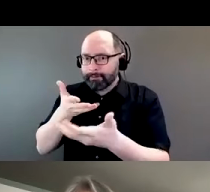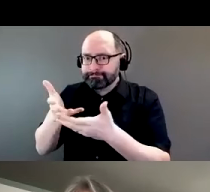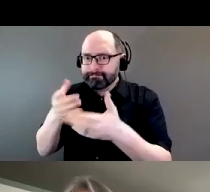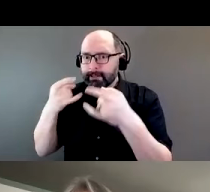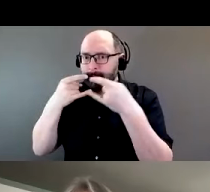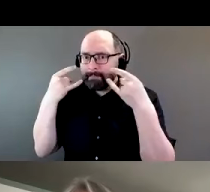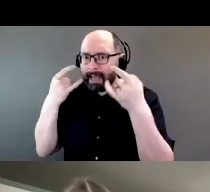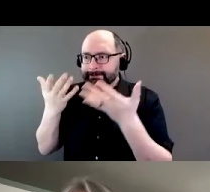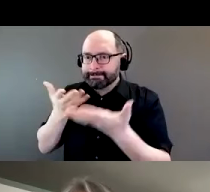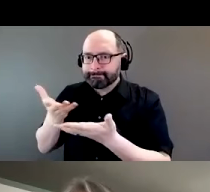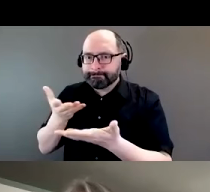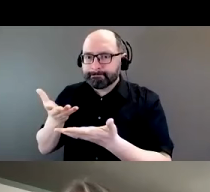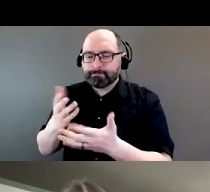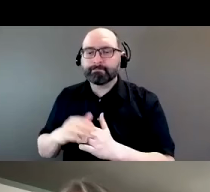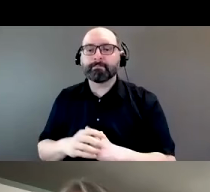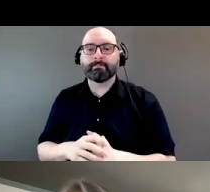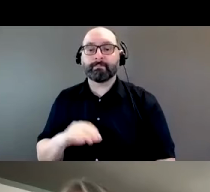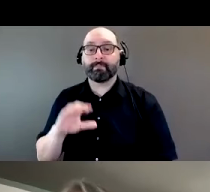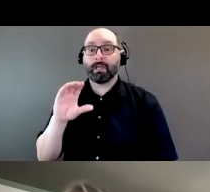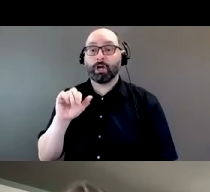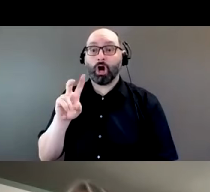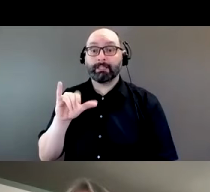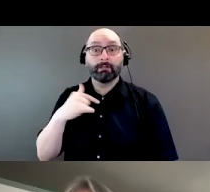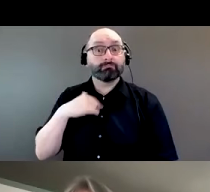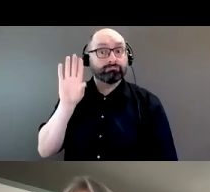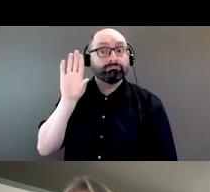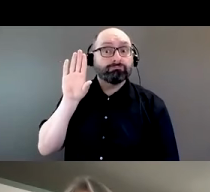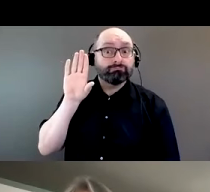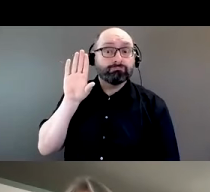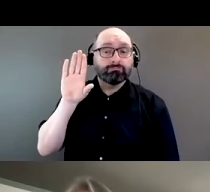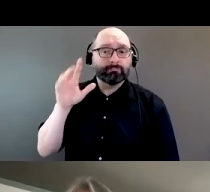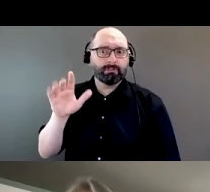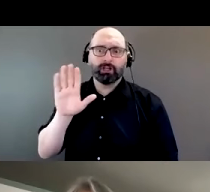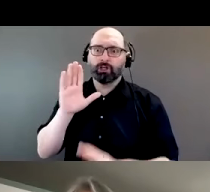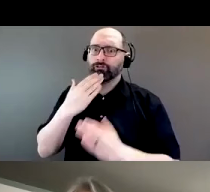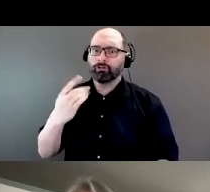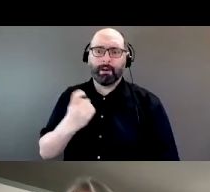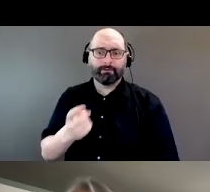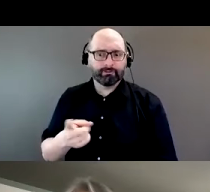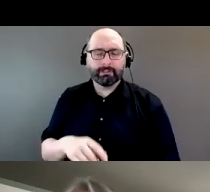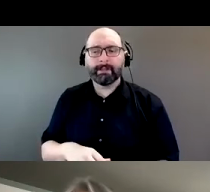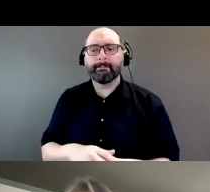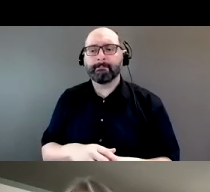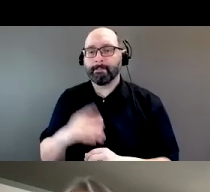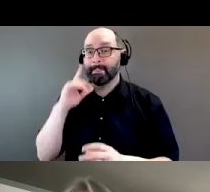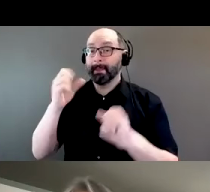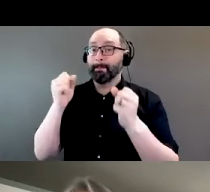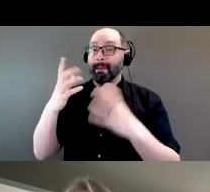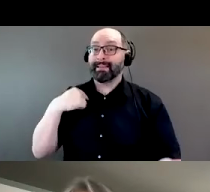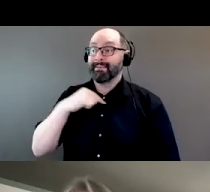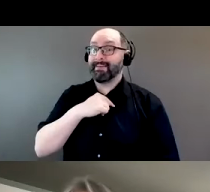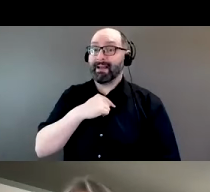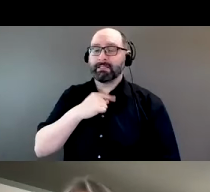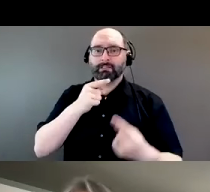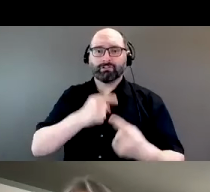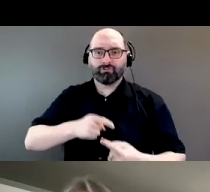that? Yeah, I can start. I think that's a great question. I think so many of us are